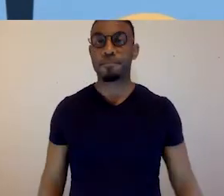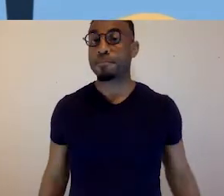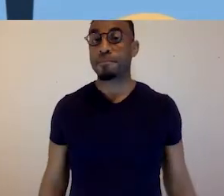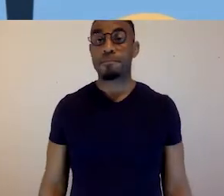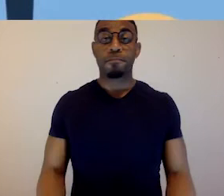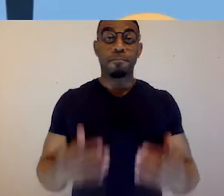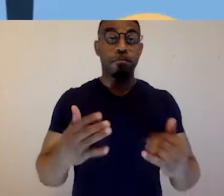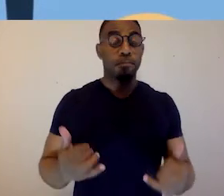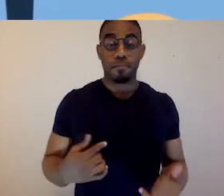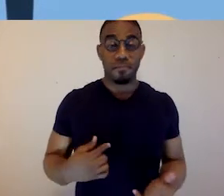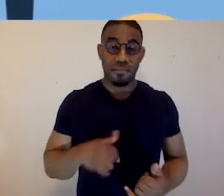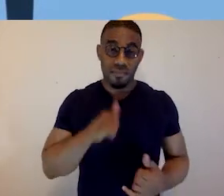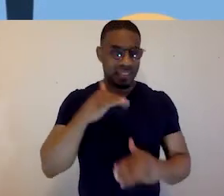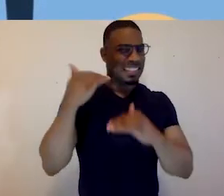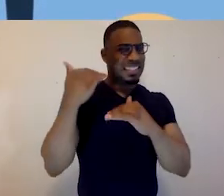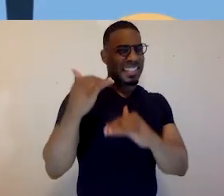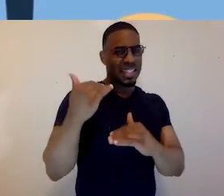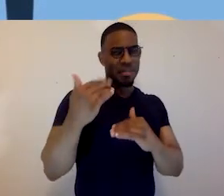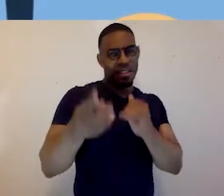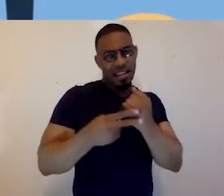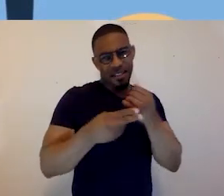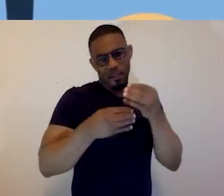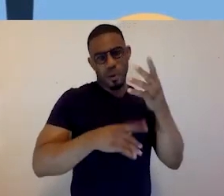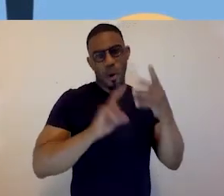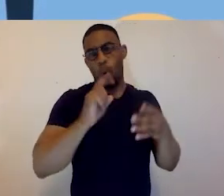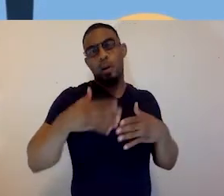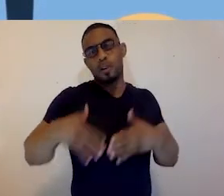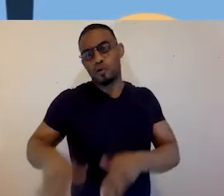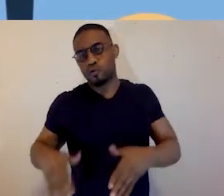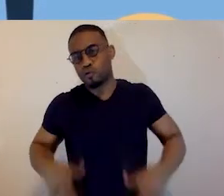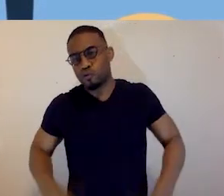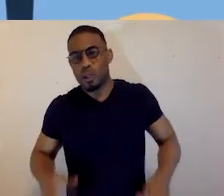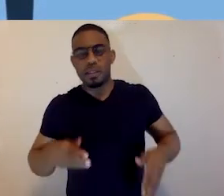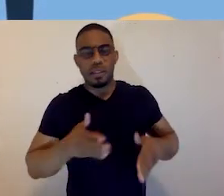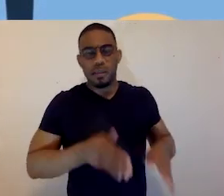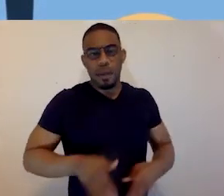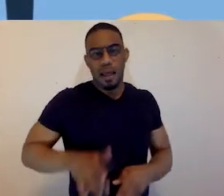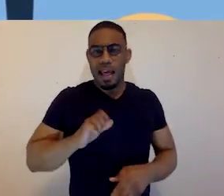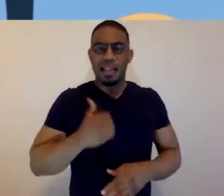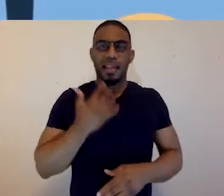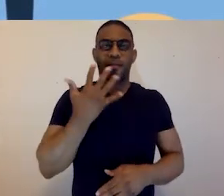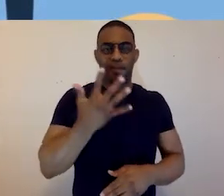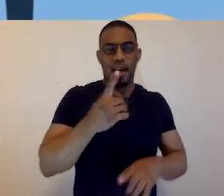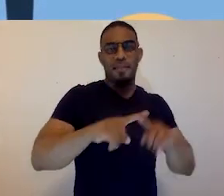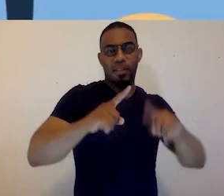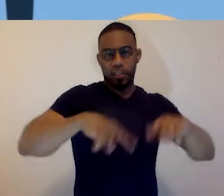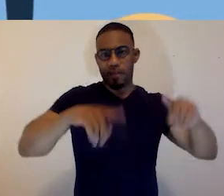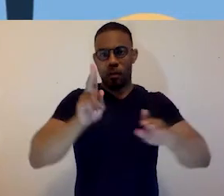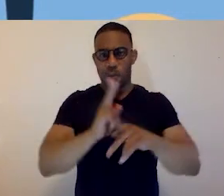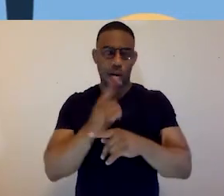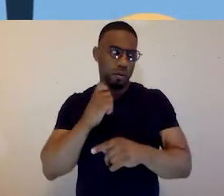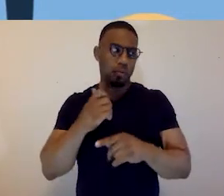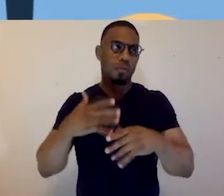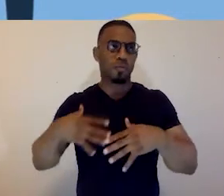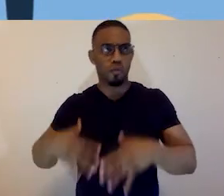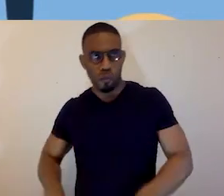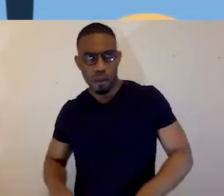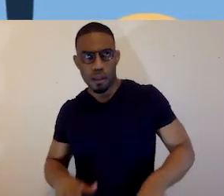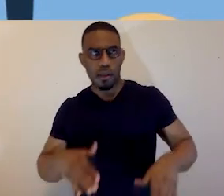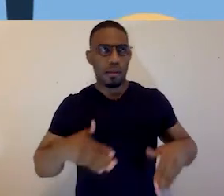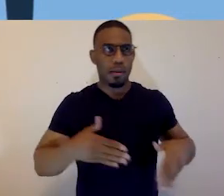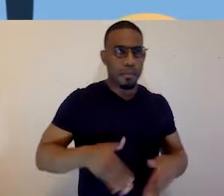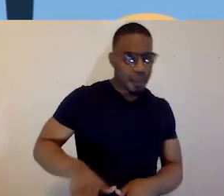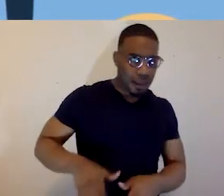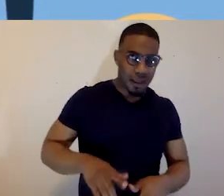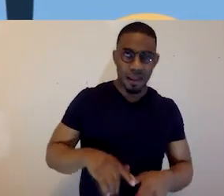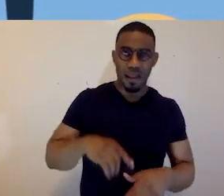Now, I didn't limit the inventory to just the dress and the pants. Instead, I did 5 different products. So dress, pants, and